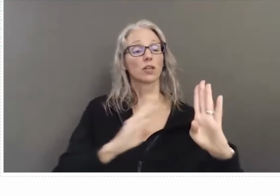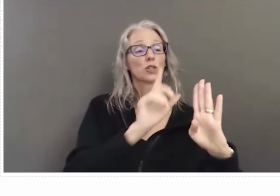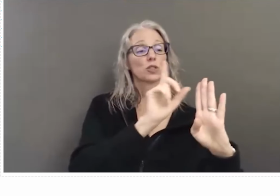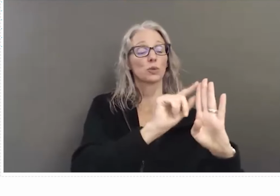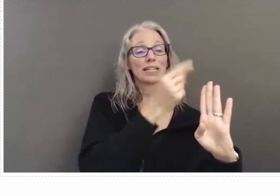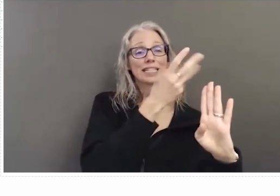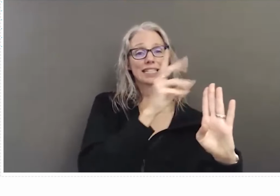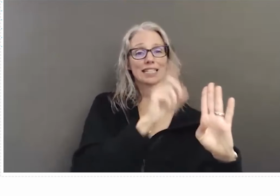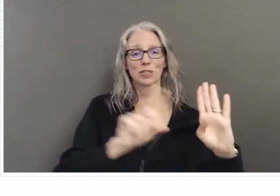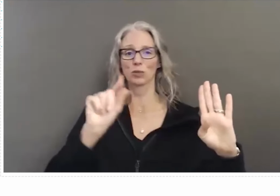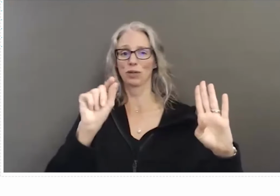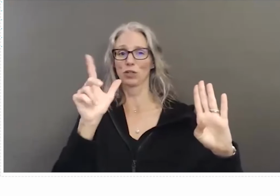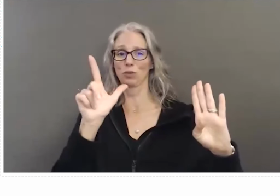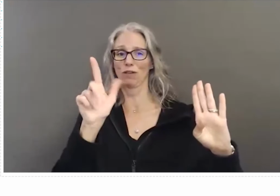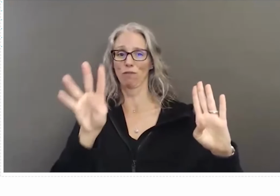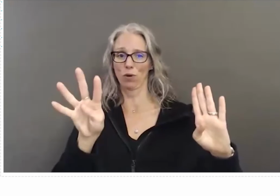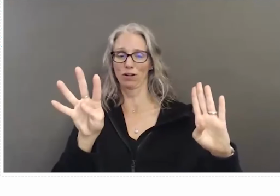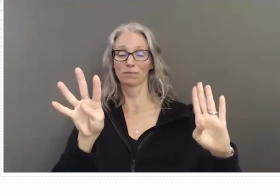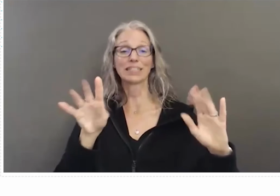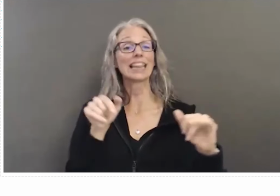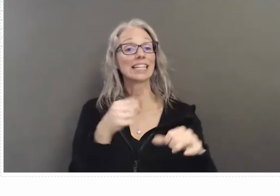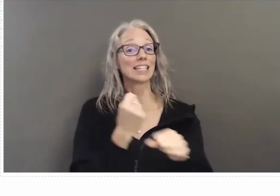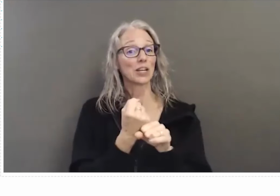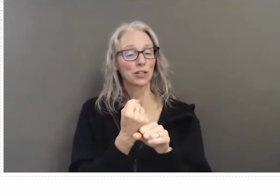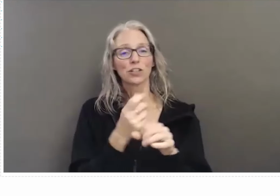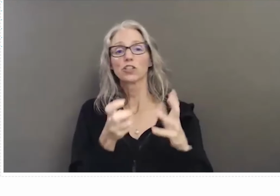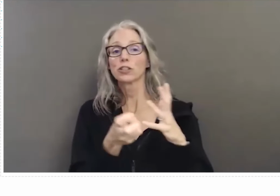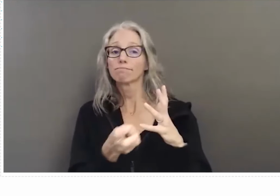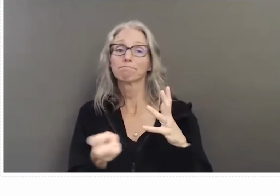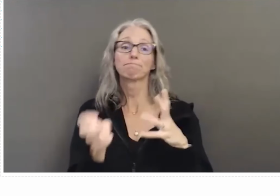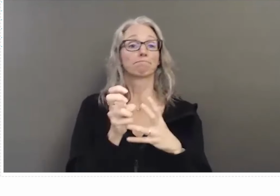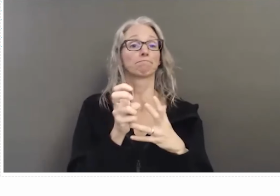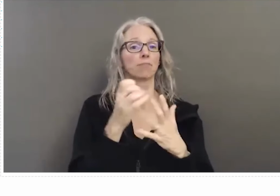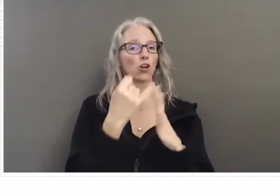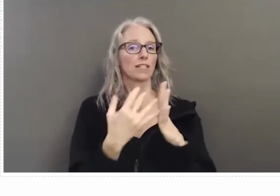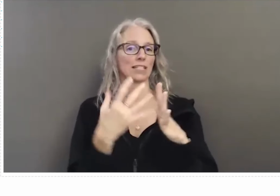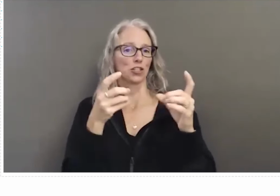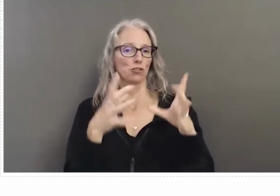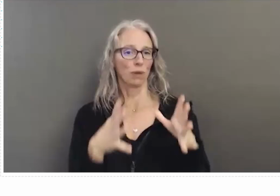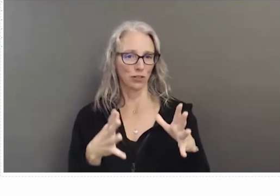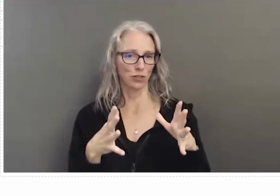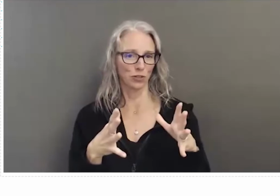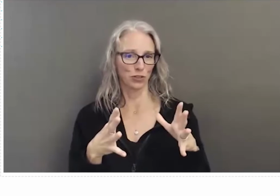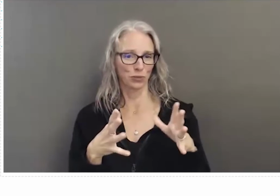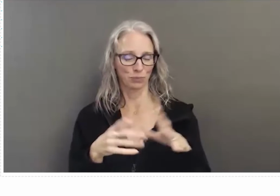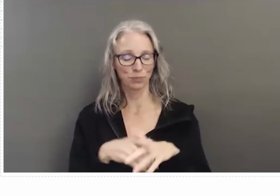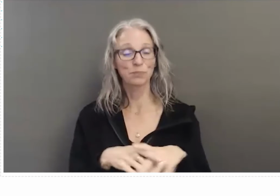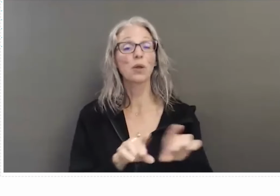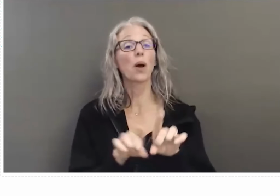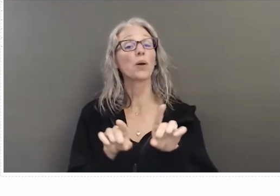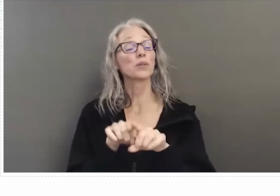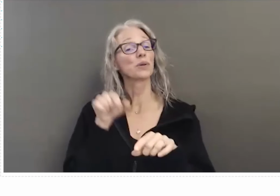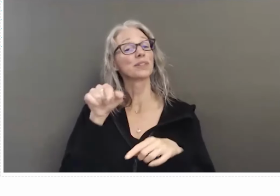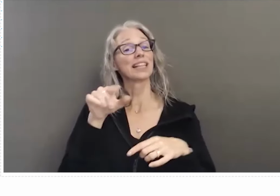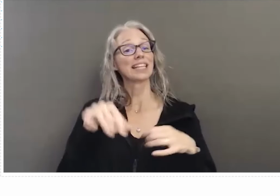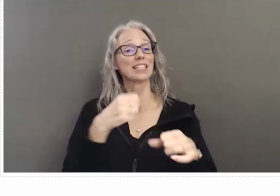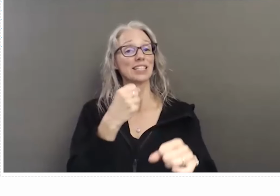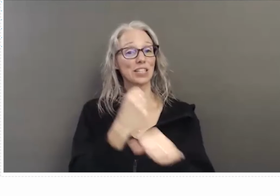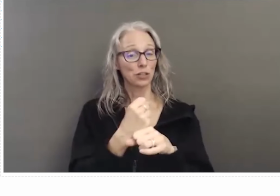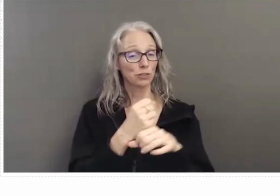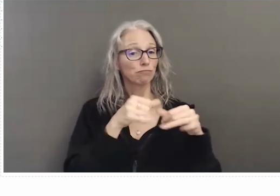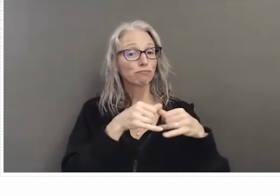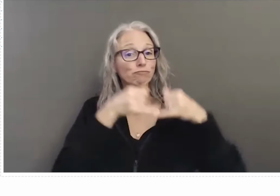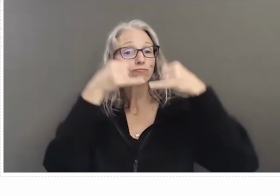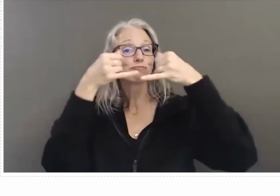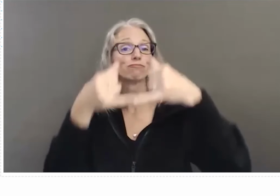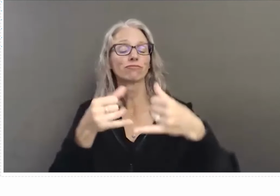This year, she has transitioned into the role of artistic director. She is also this year's recipient of the Arnold